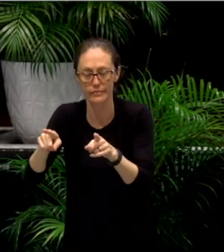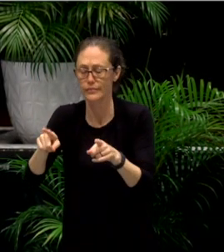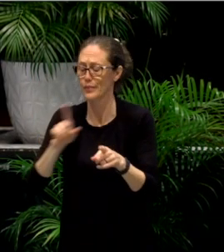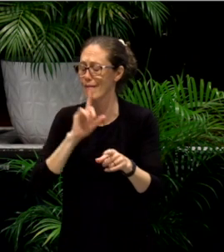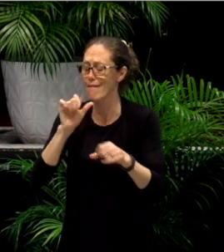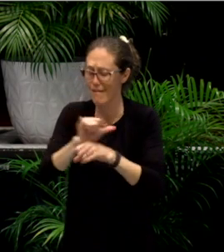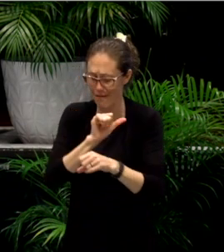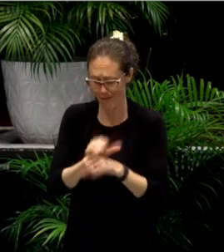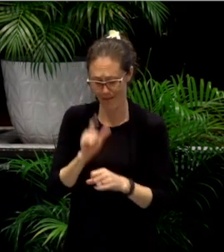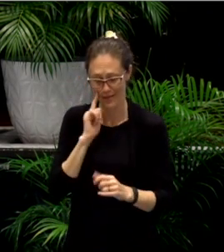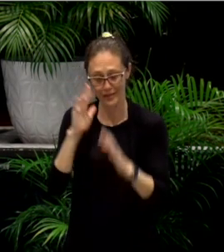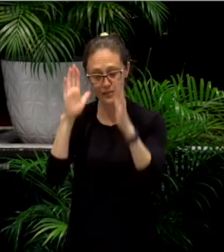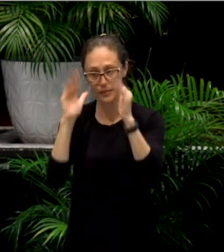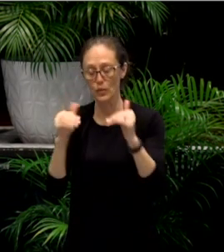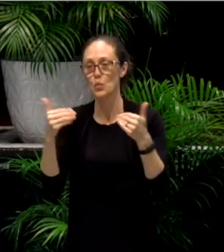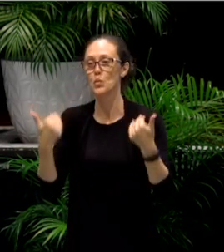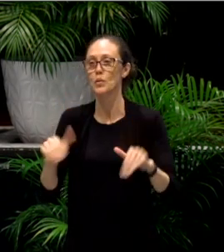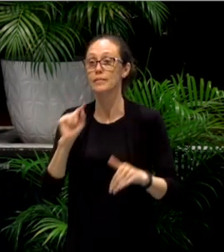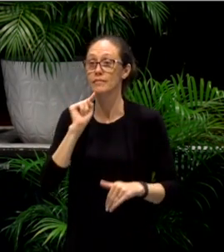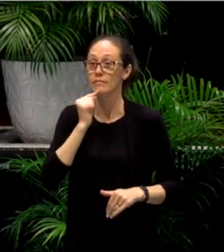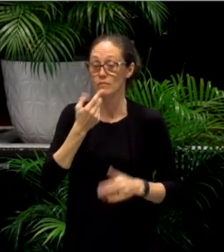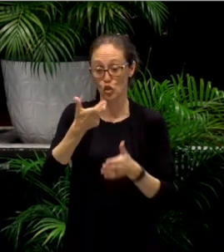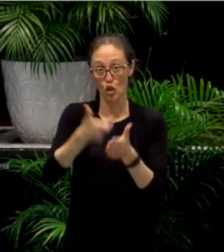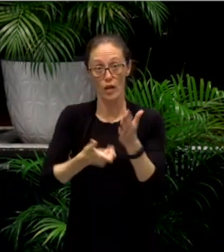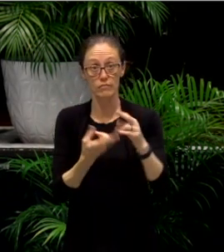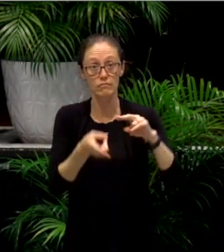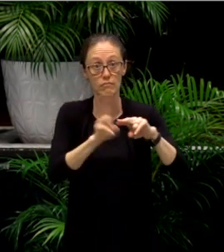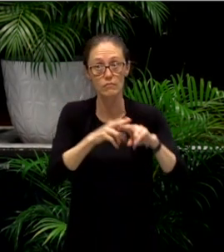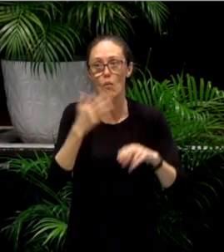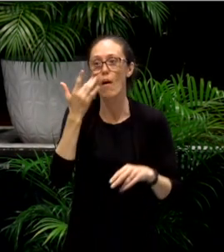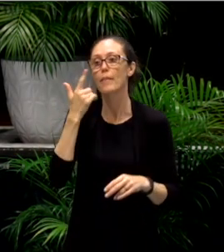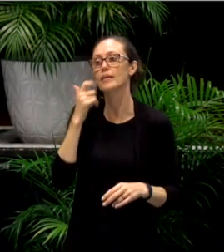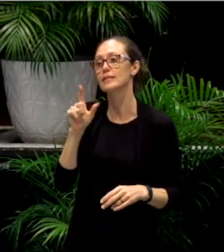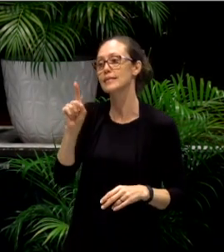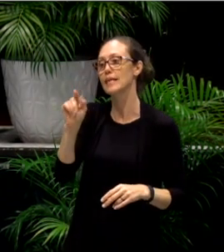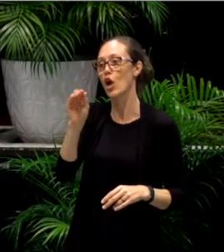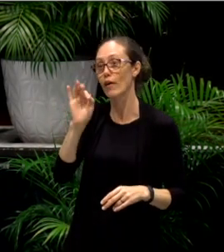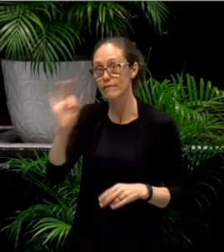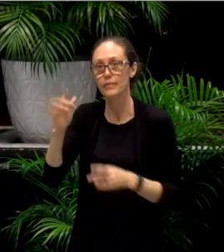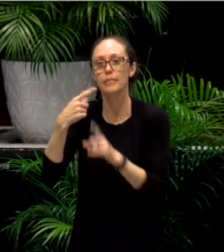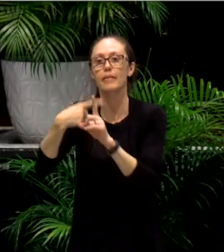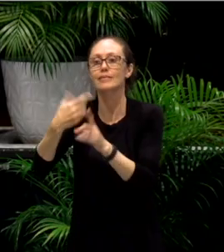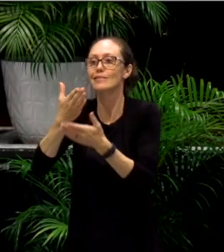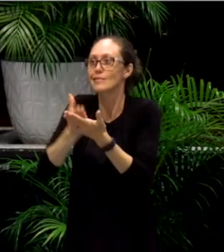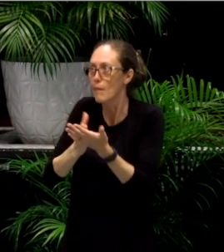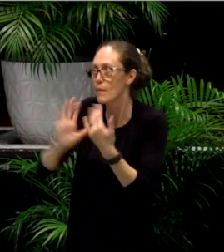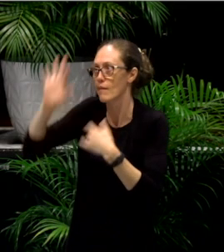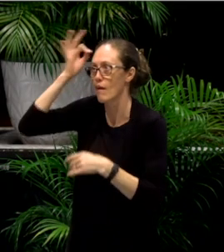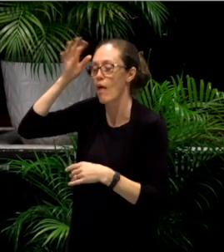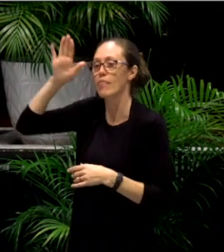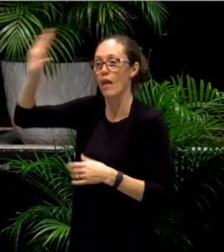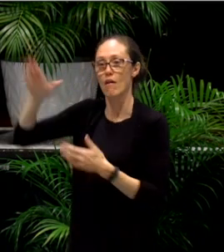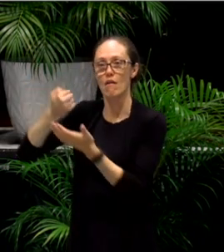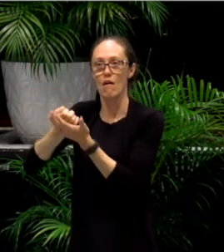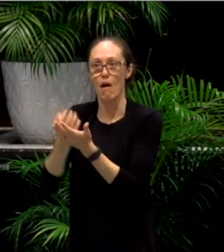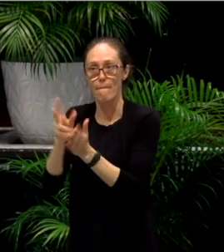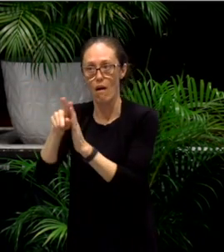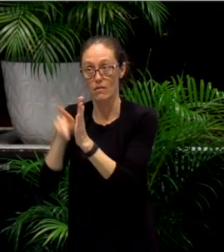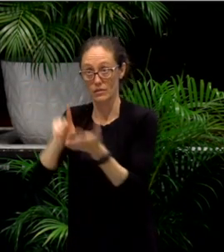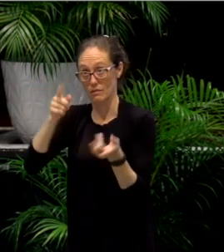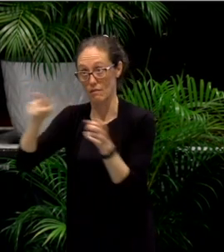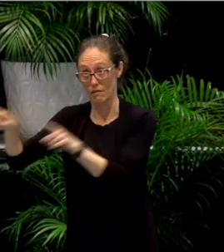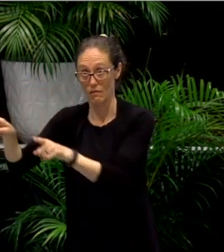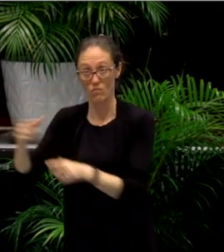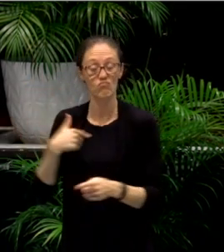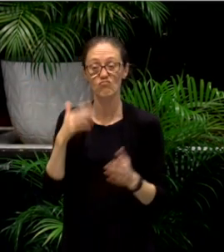expect significant rising costs as a result of the tariffs and some of the economic policies that are occurring. We